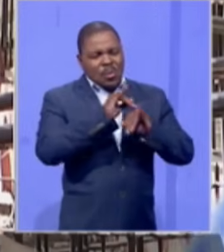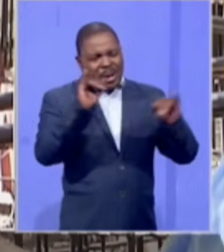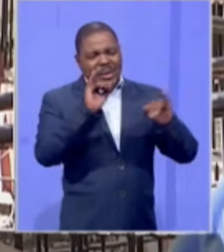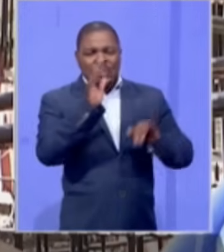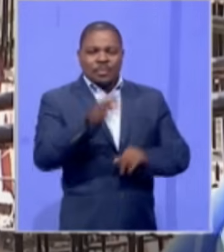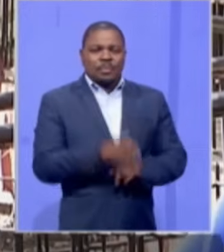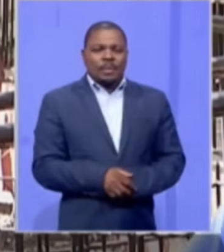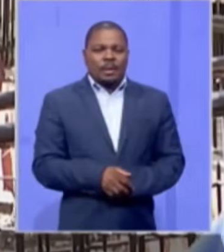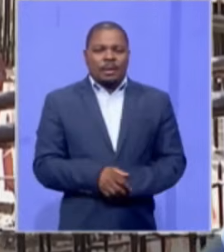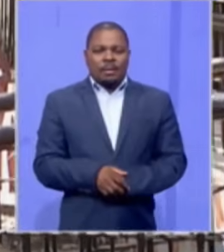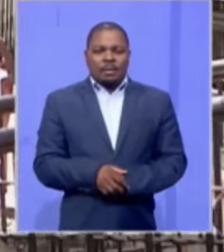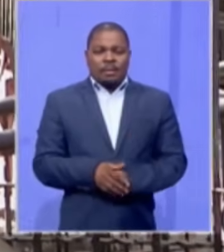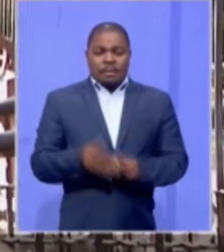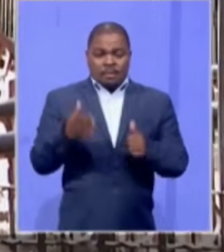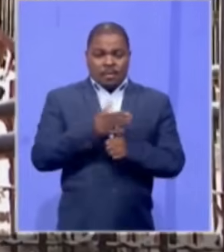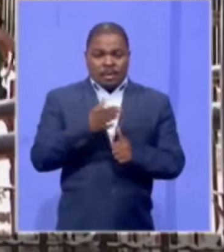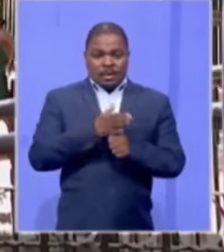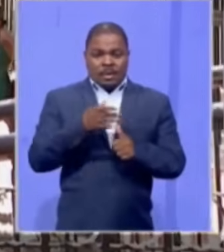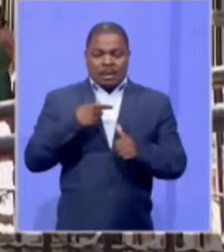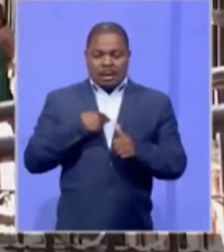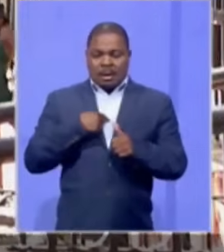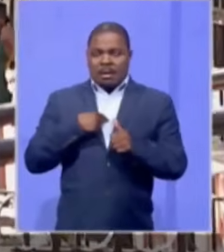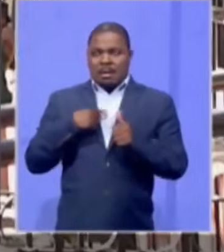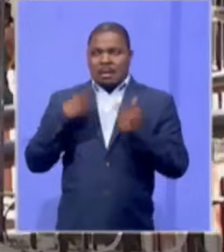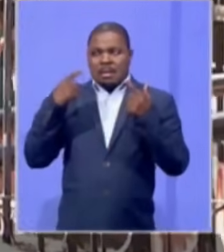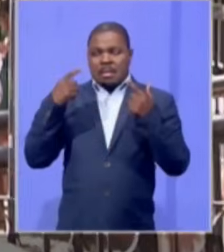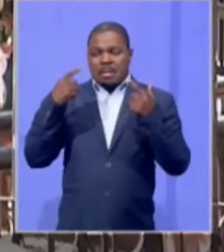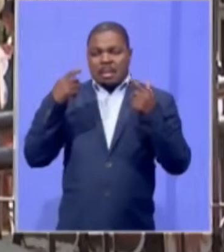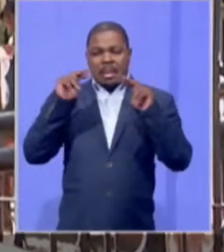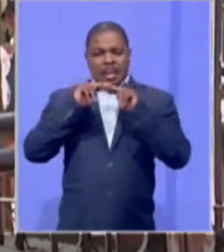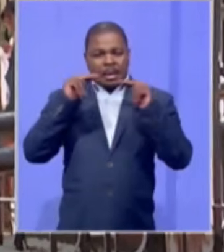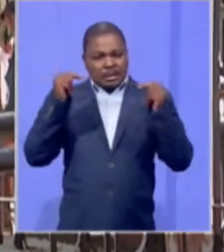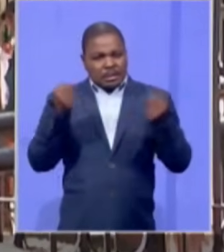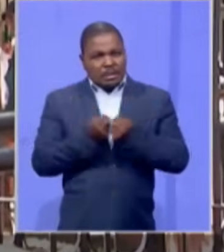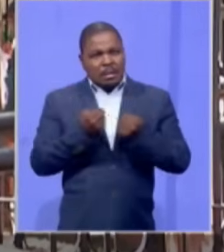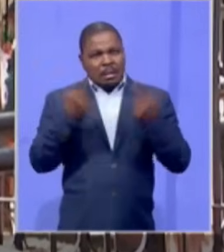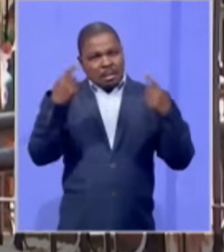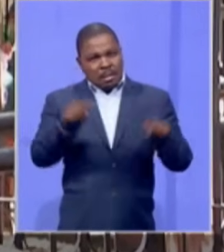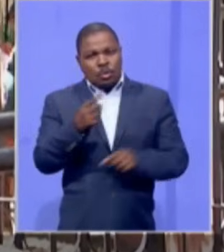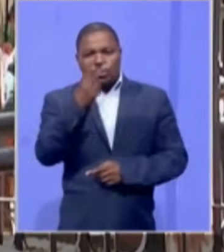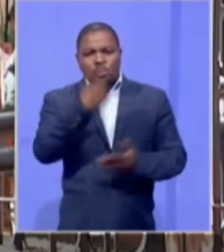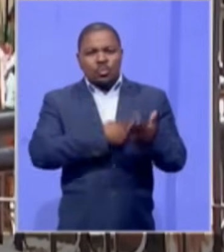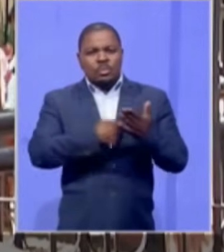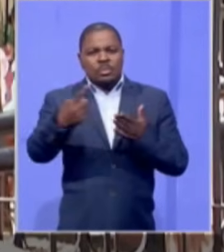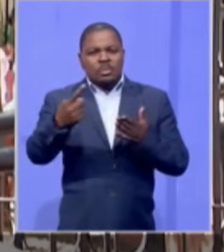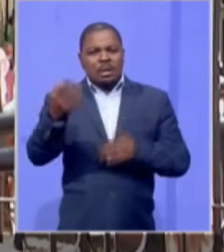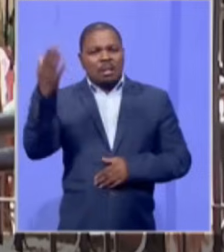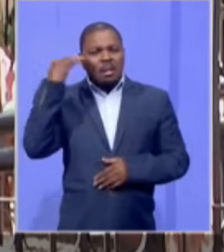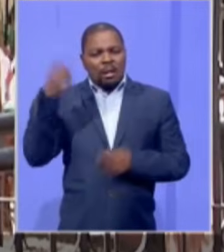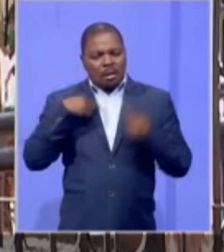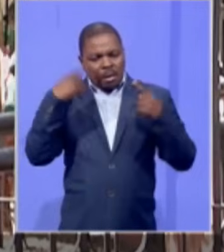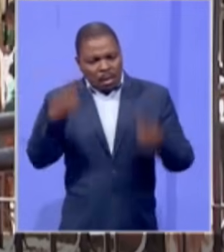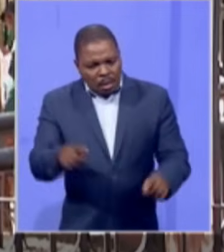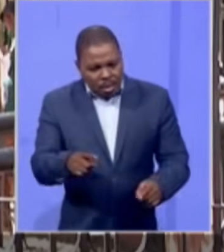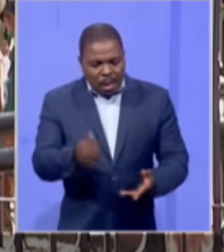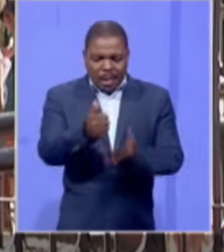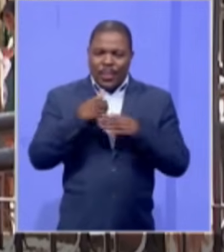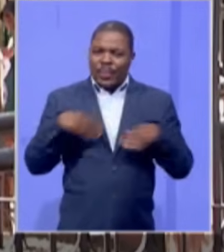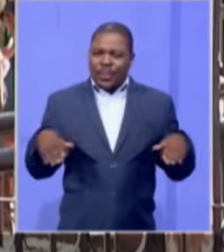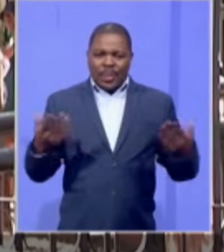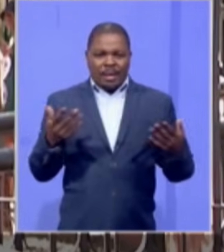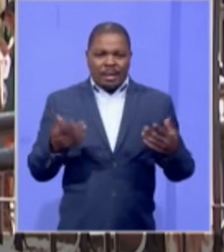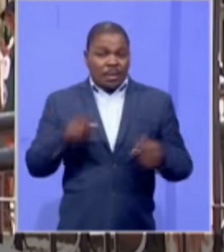ka dilotla nationally 2 weeks back so anka ka thusa tsatsing leno ka